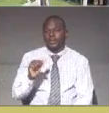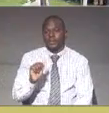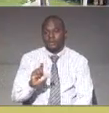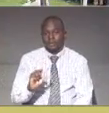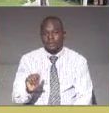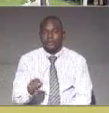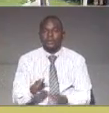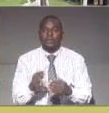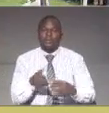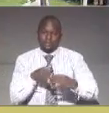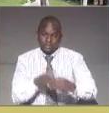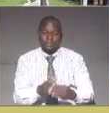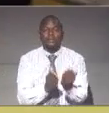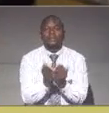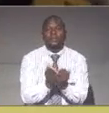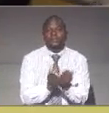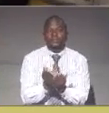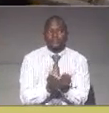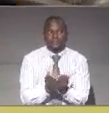Archdeaconry led the service.